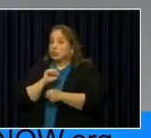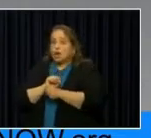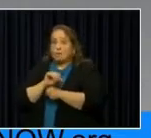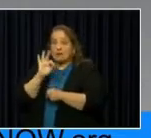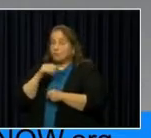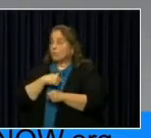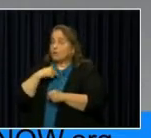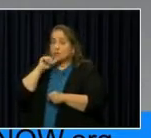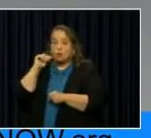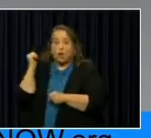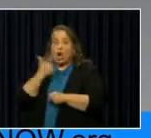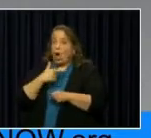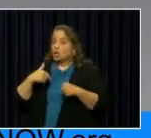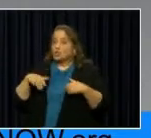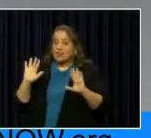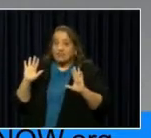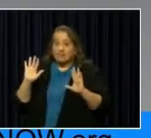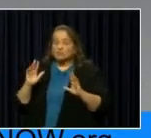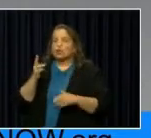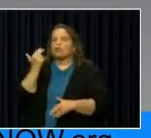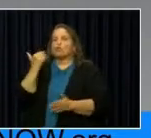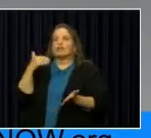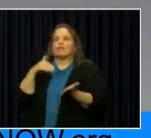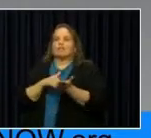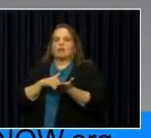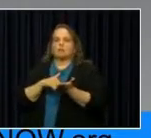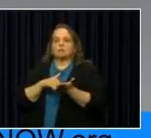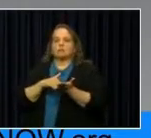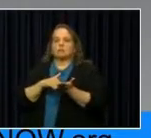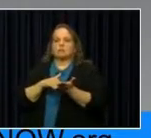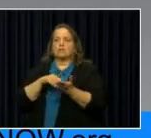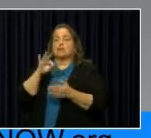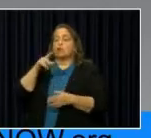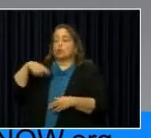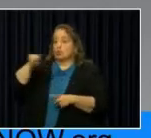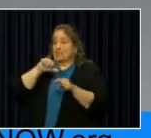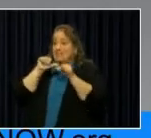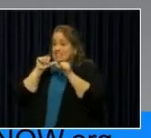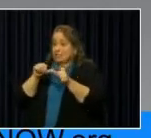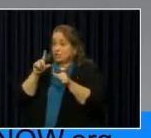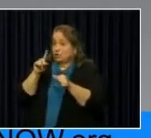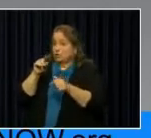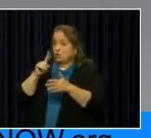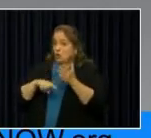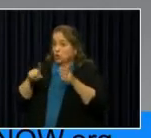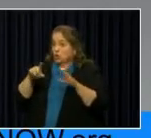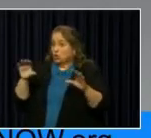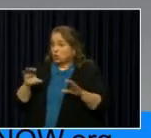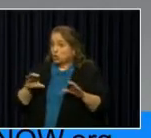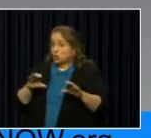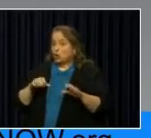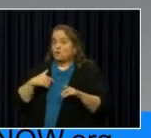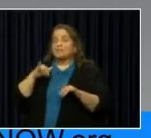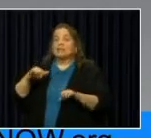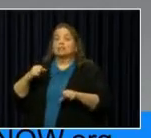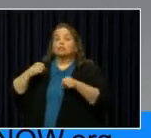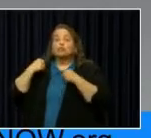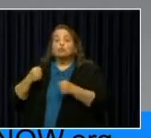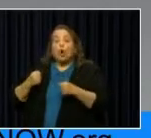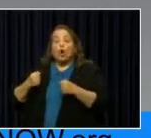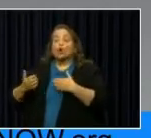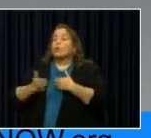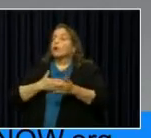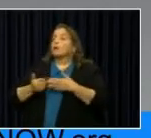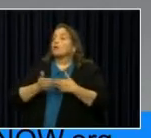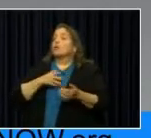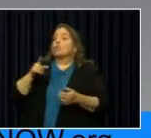all sacrifice, that's the 13,000 deaths. But if we continue to do what we're doing, we stay strong even when